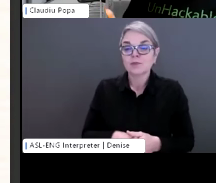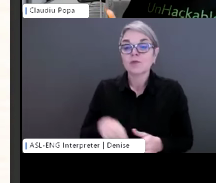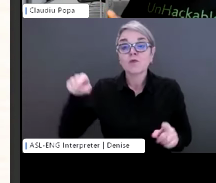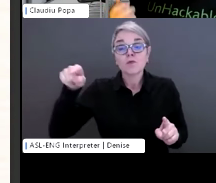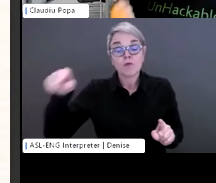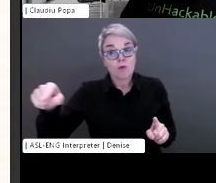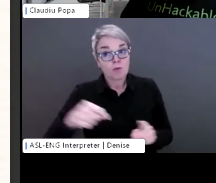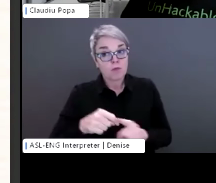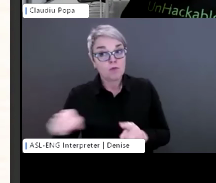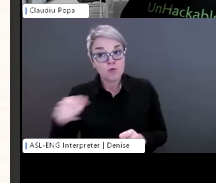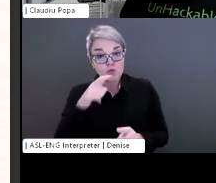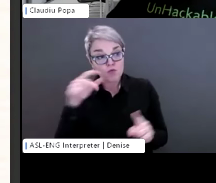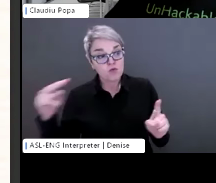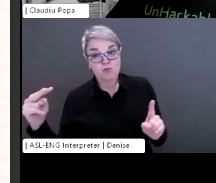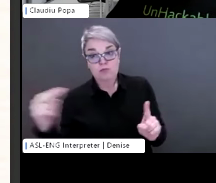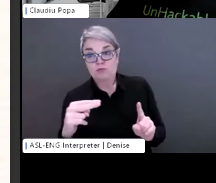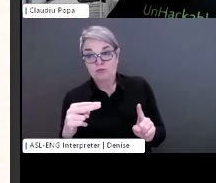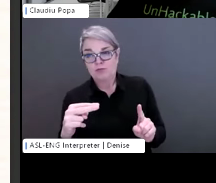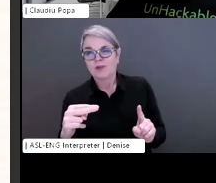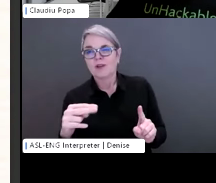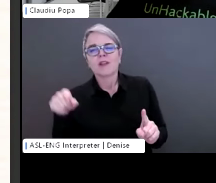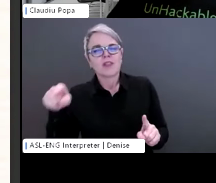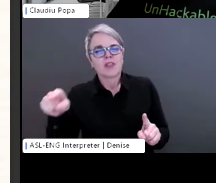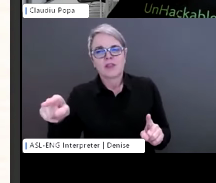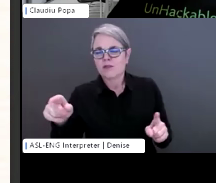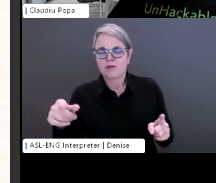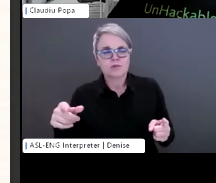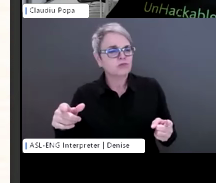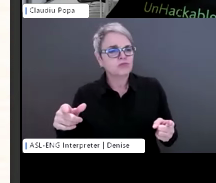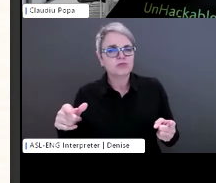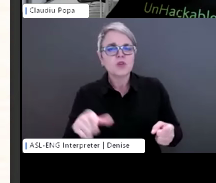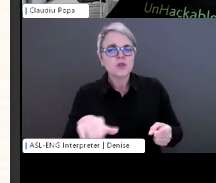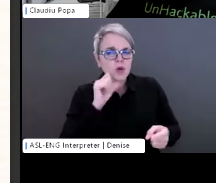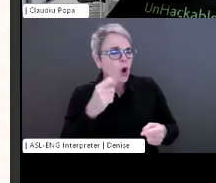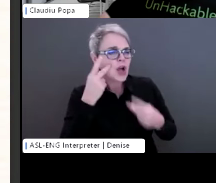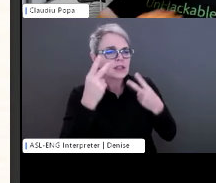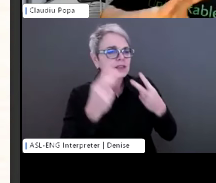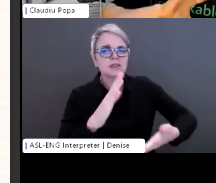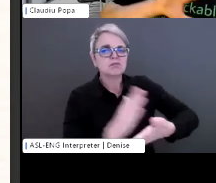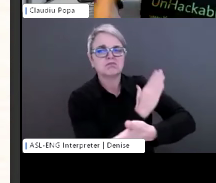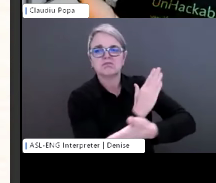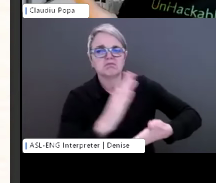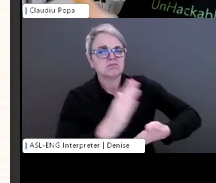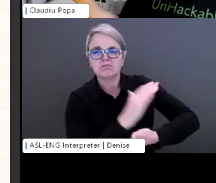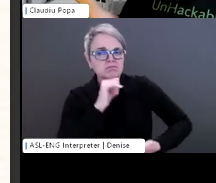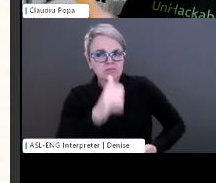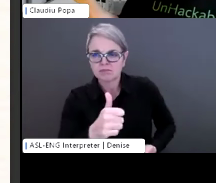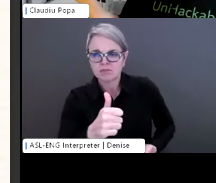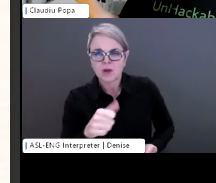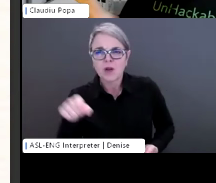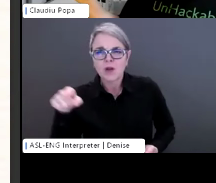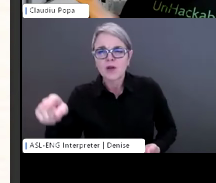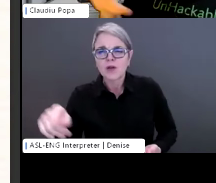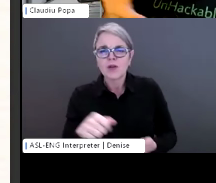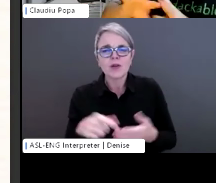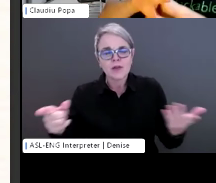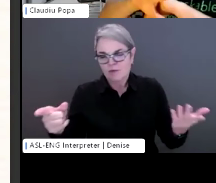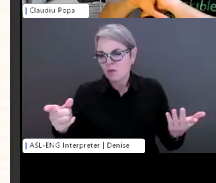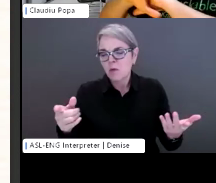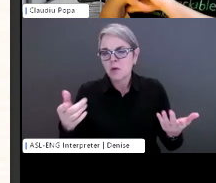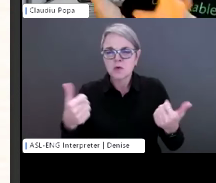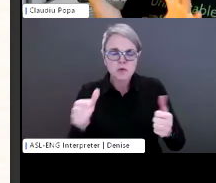looks like. From the perspective of the criminal, they just need to decide, do we go with the elephant gun approach